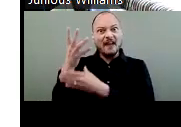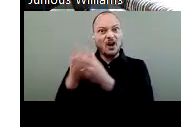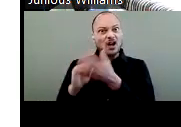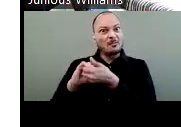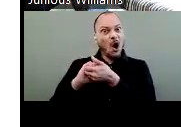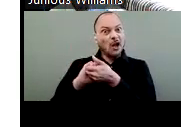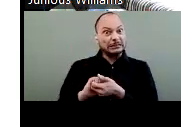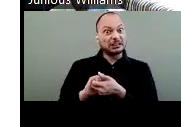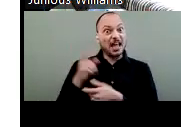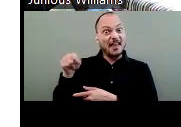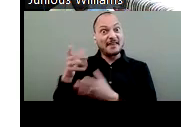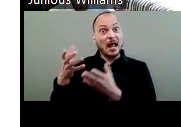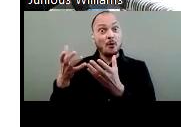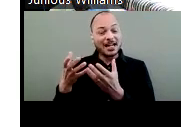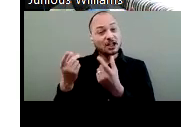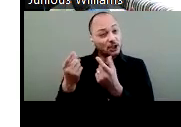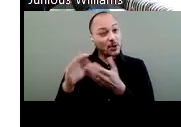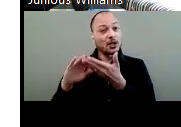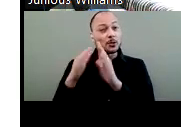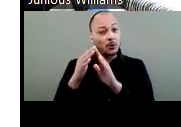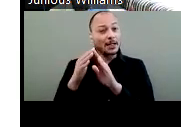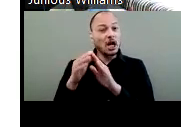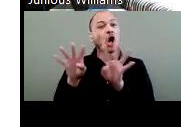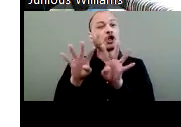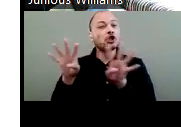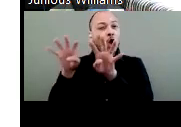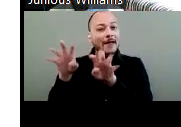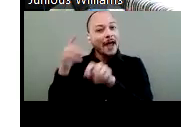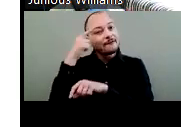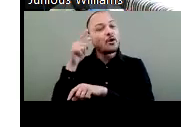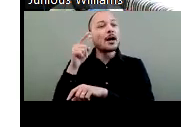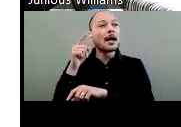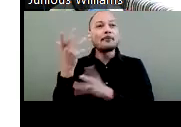partnerships, and they wanted to do a community survey for their